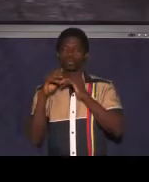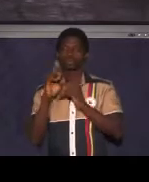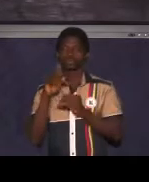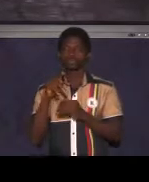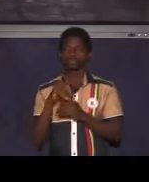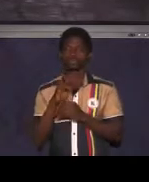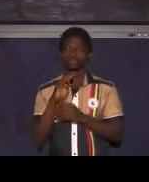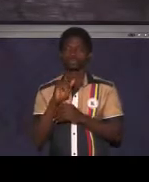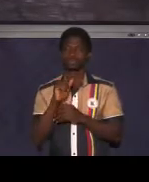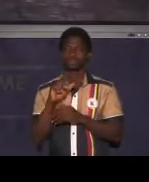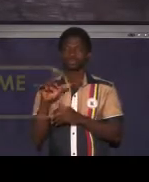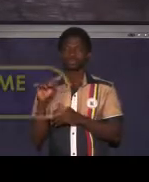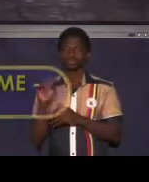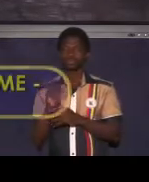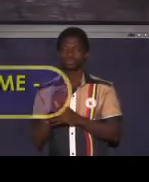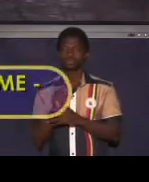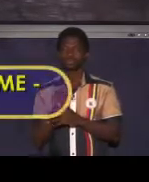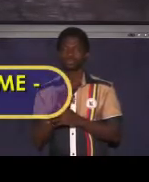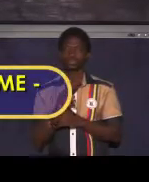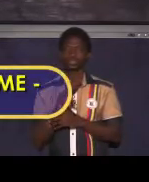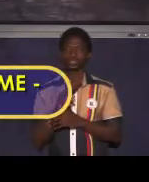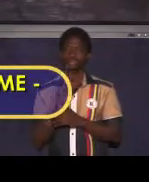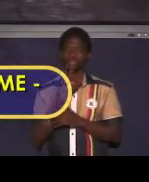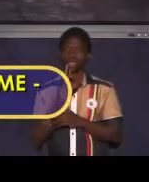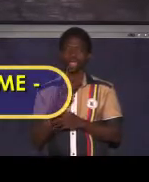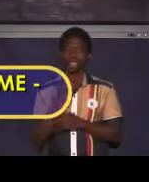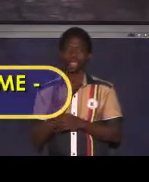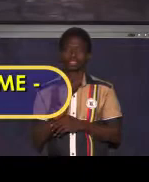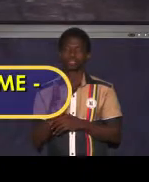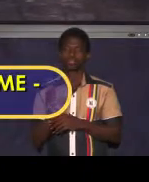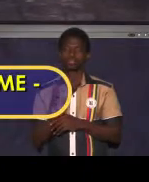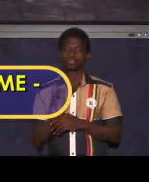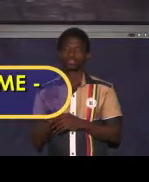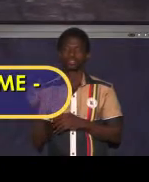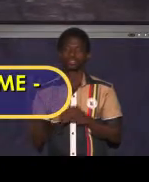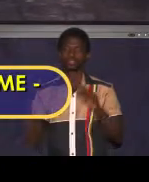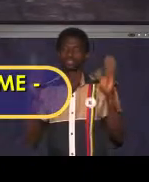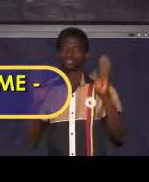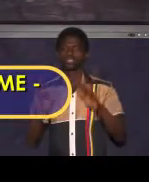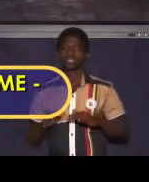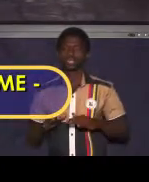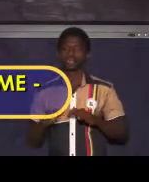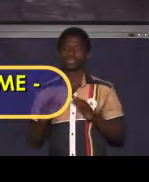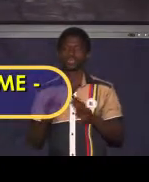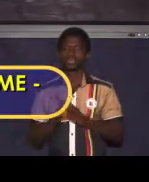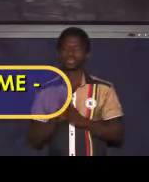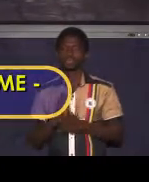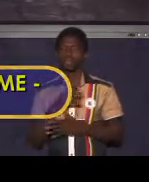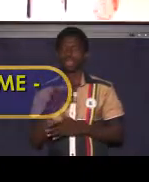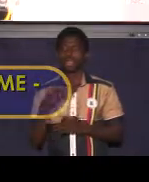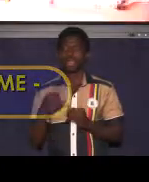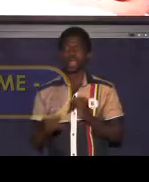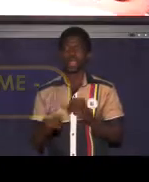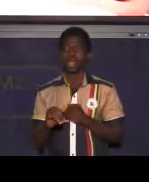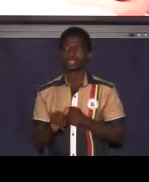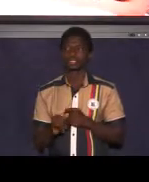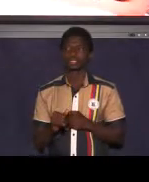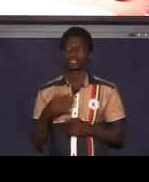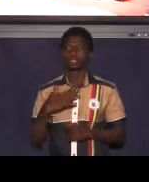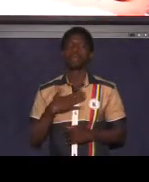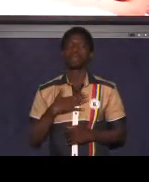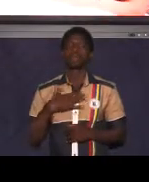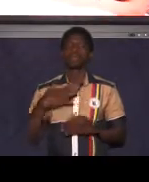Blowing up balloon. So to blow up balloon, you are exerting air pressure into it. That's one of the uses too.